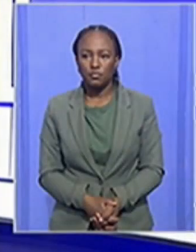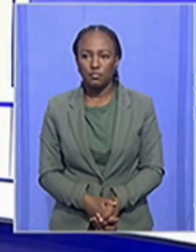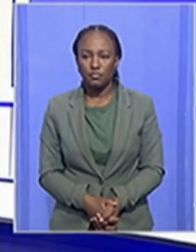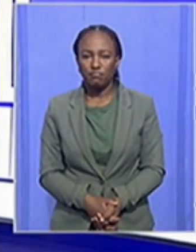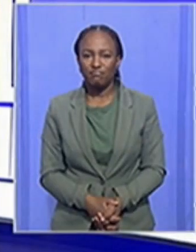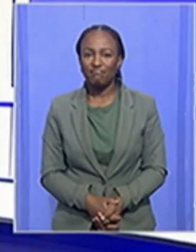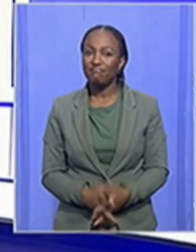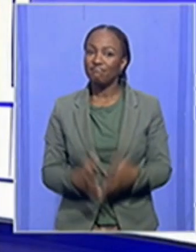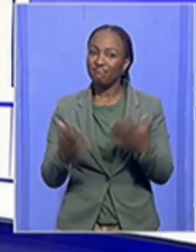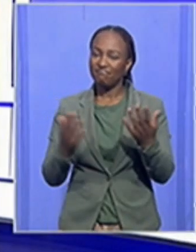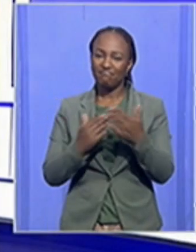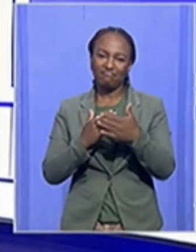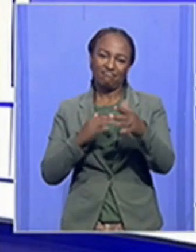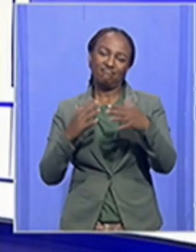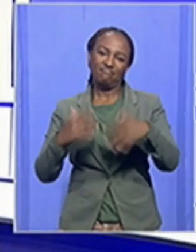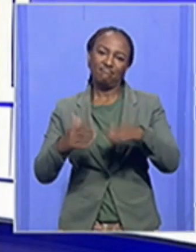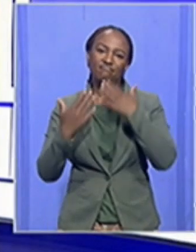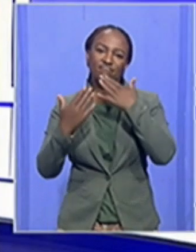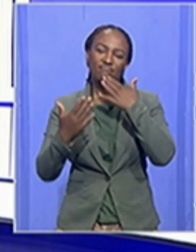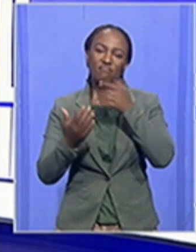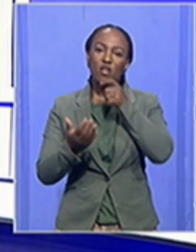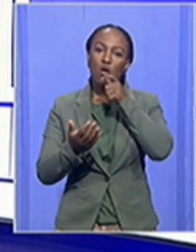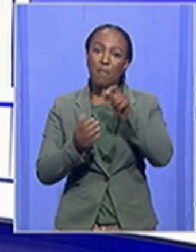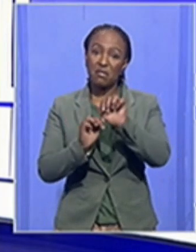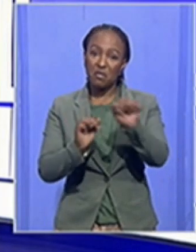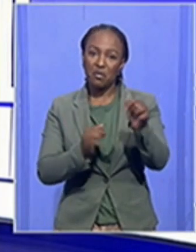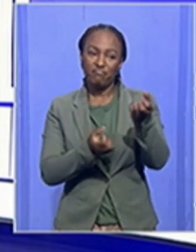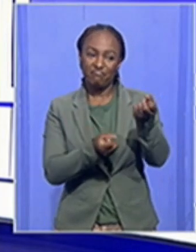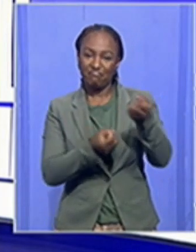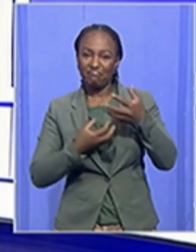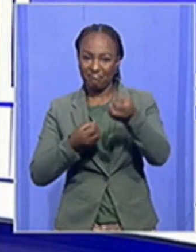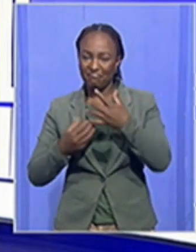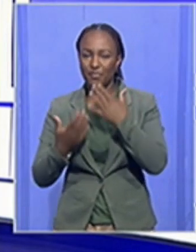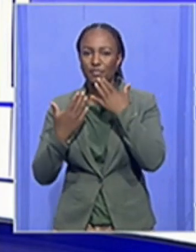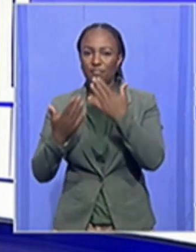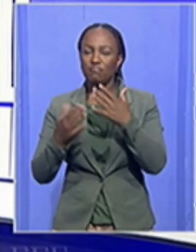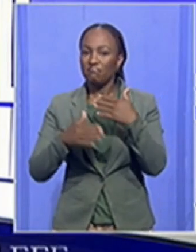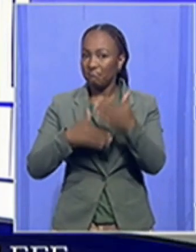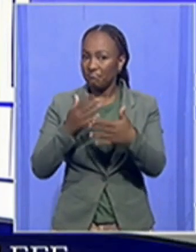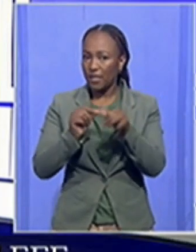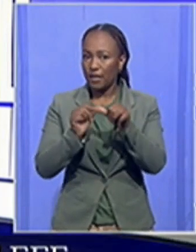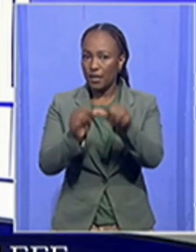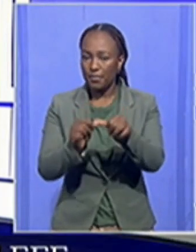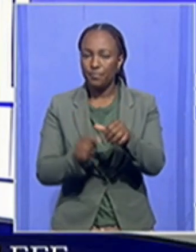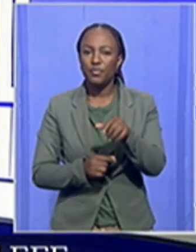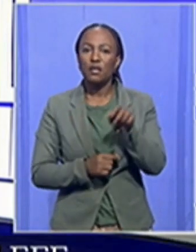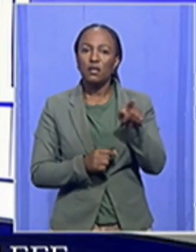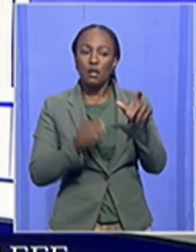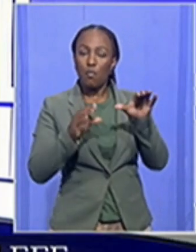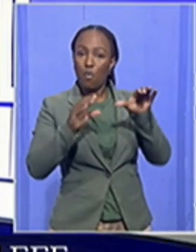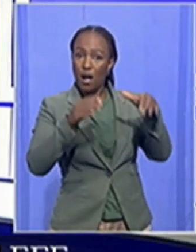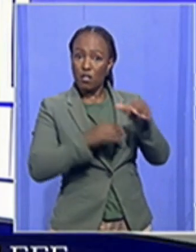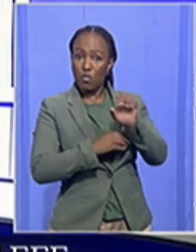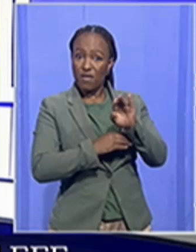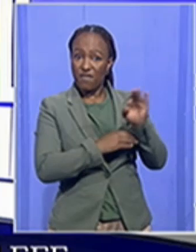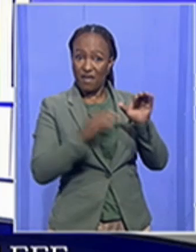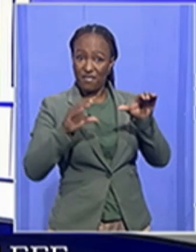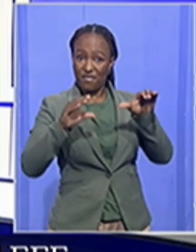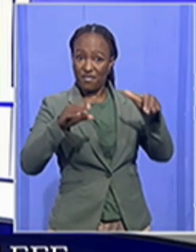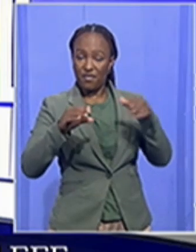Ka betlha mehla re lebogile maikutlo a lena hle re gatela pele. Mokgatlo wa Economic Freedom Fighters o na le tshepo ya gore ka le lengwe la